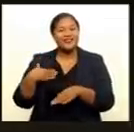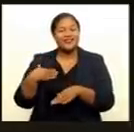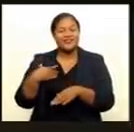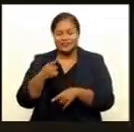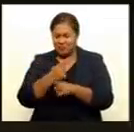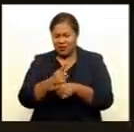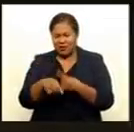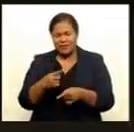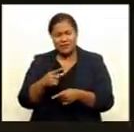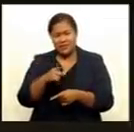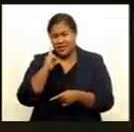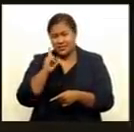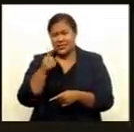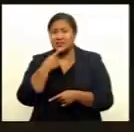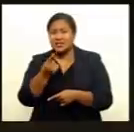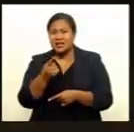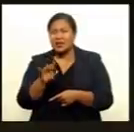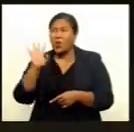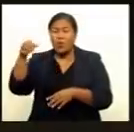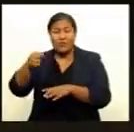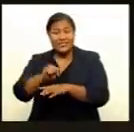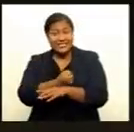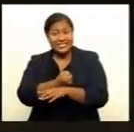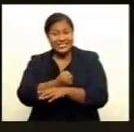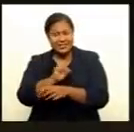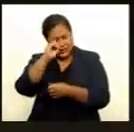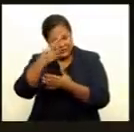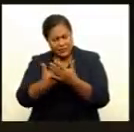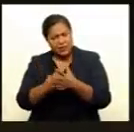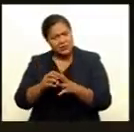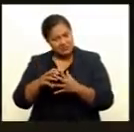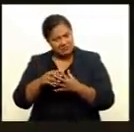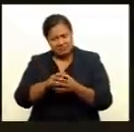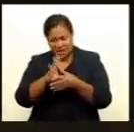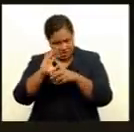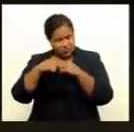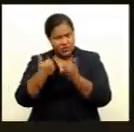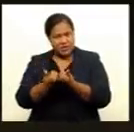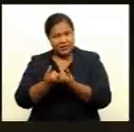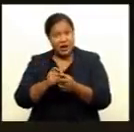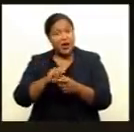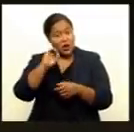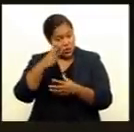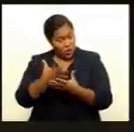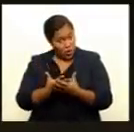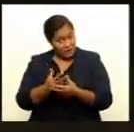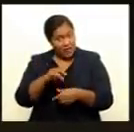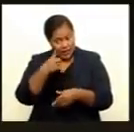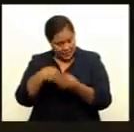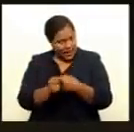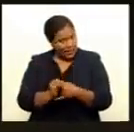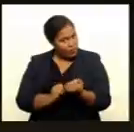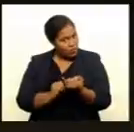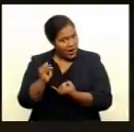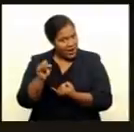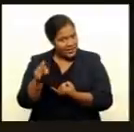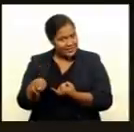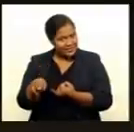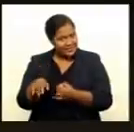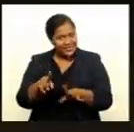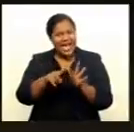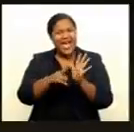highlighted that the overseas experts have agreed that COVID-19 pandemic could become an endemic. An endemic is a